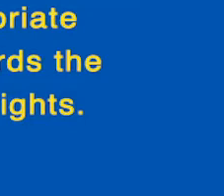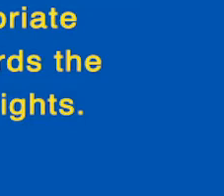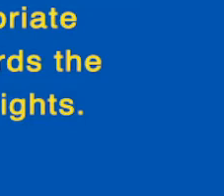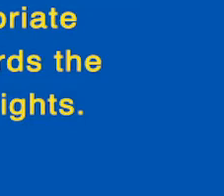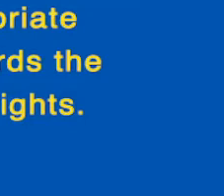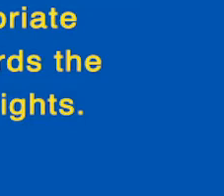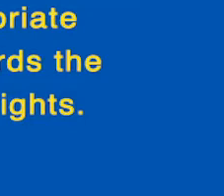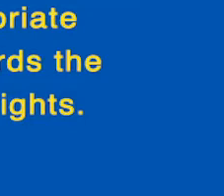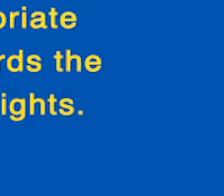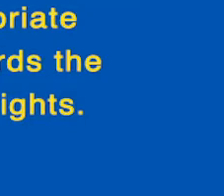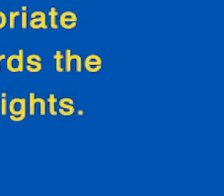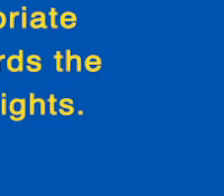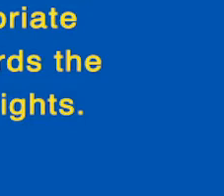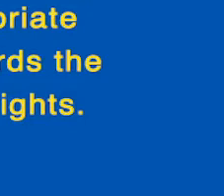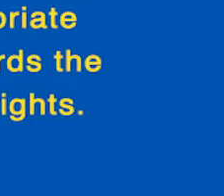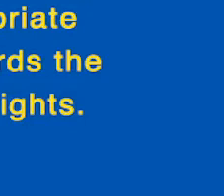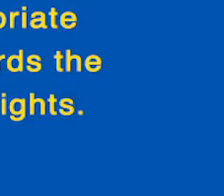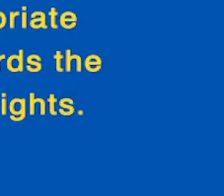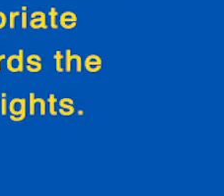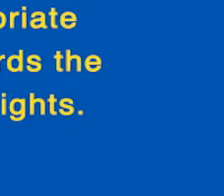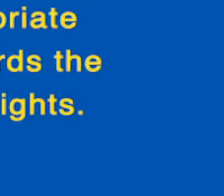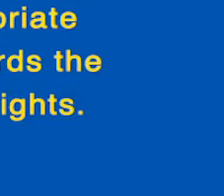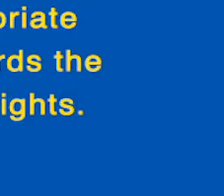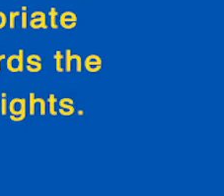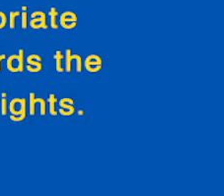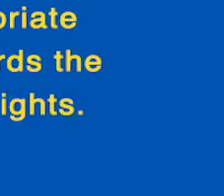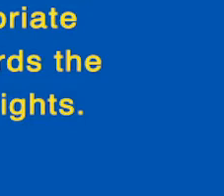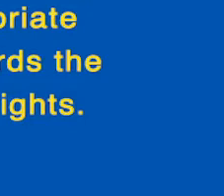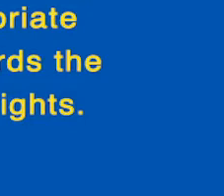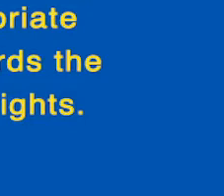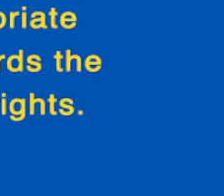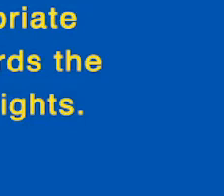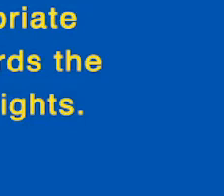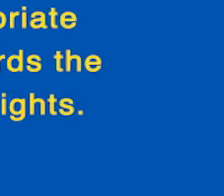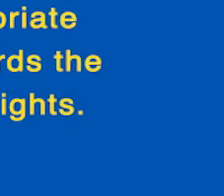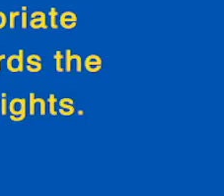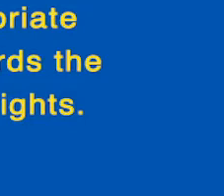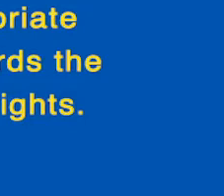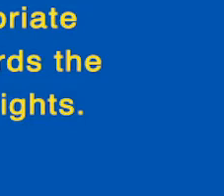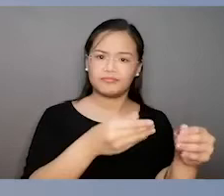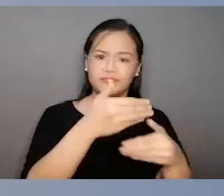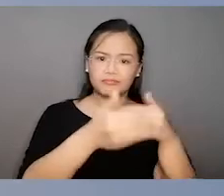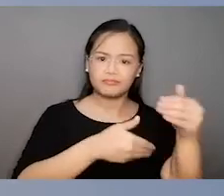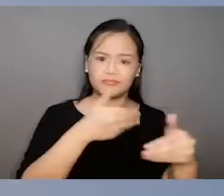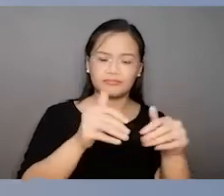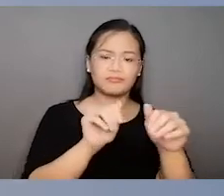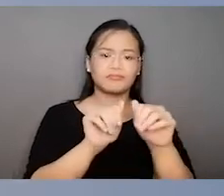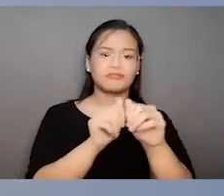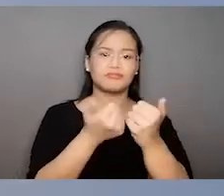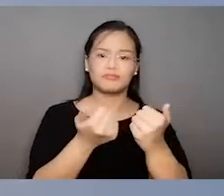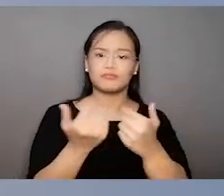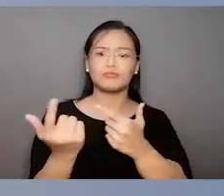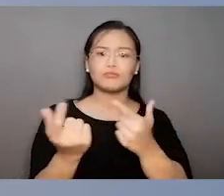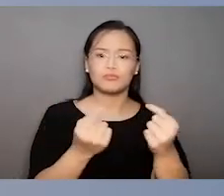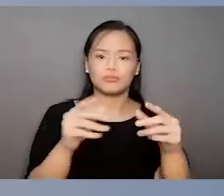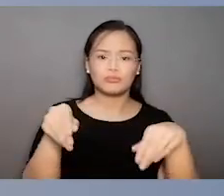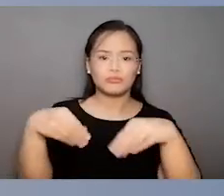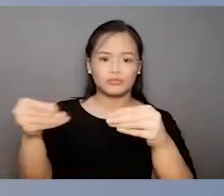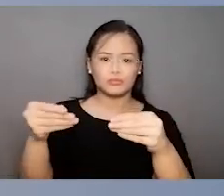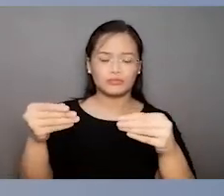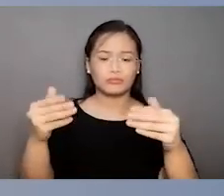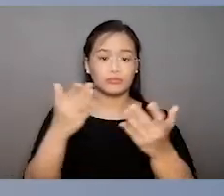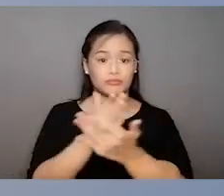the obligation to take appropriate measures towards the realization of rights. Simply put, if there